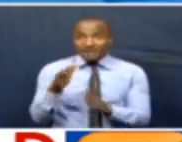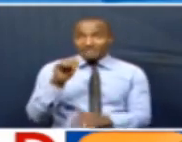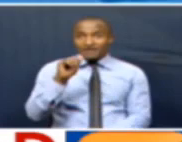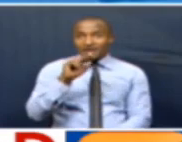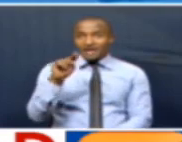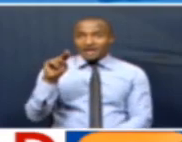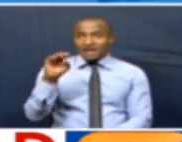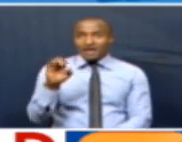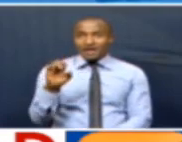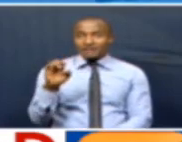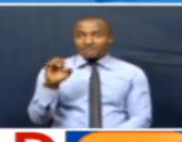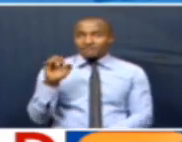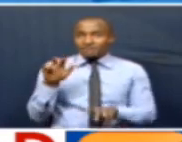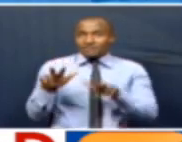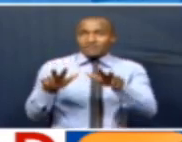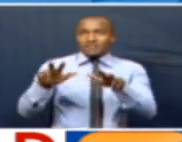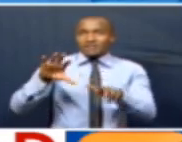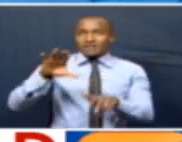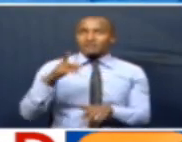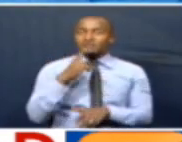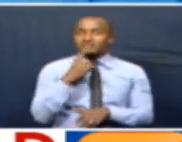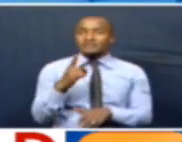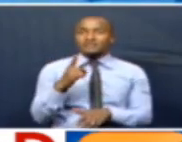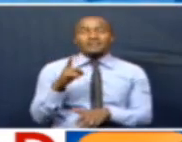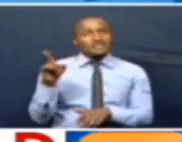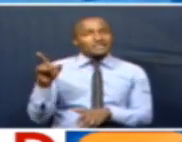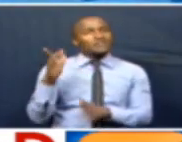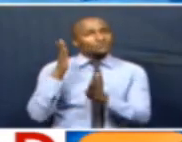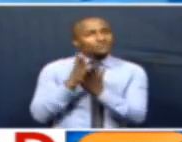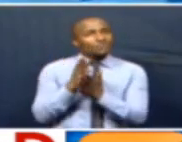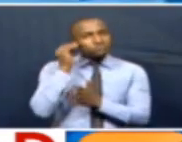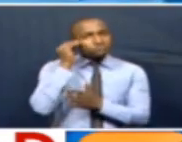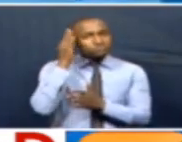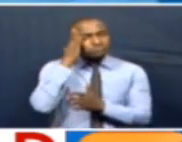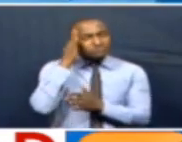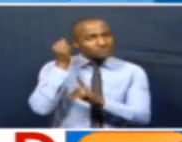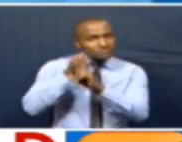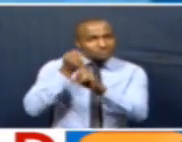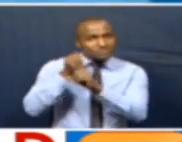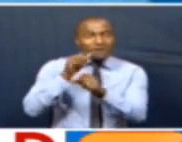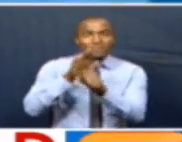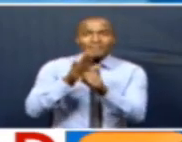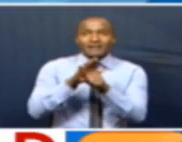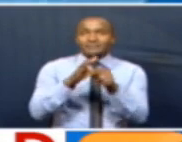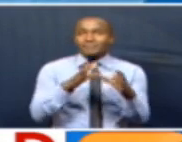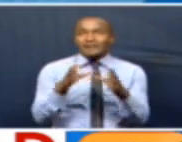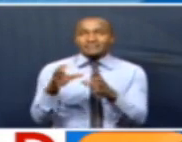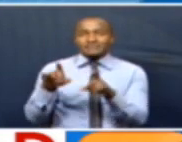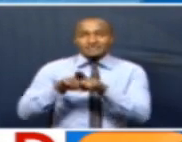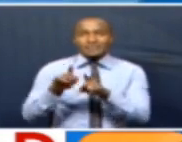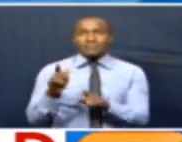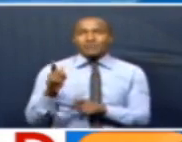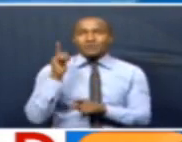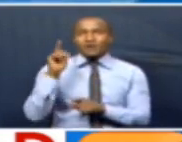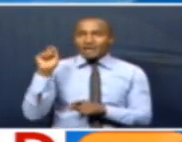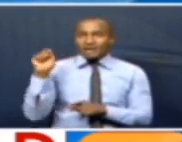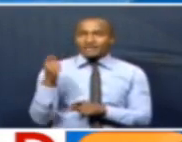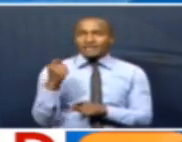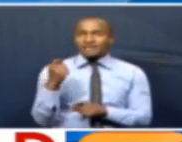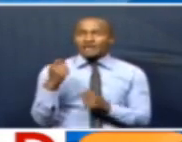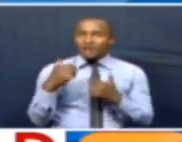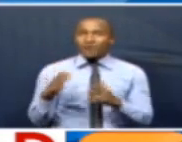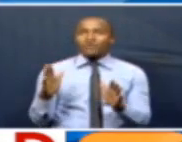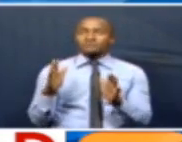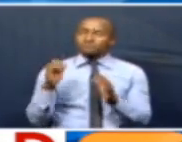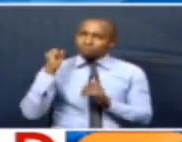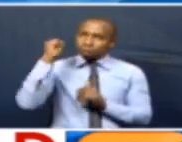Waiguru, Kirinyaga County. Governor says, Kenneth Matiba will forever be remembered for his fight for multi-party democracy and rule of law. Kenya has lost a political icon